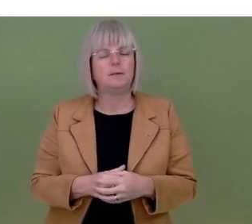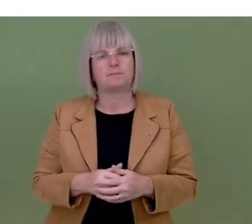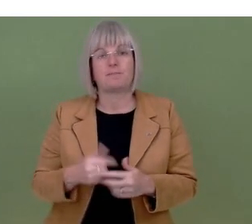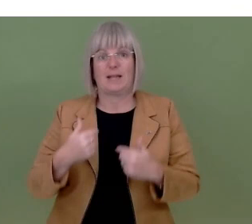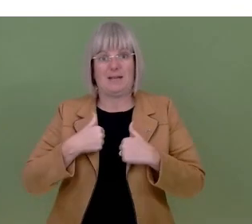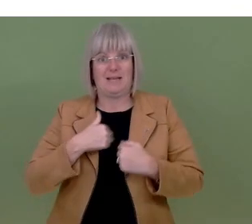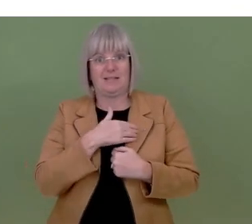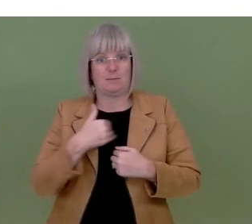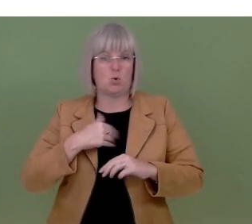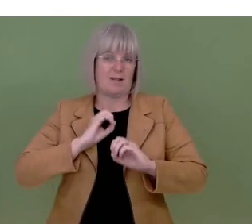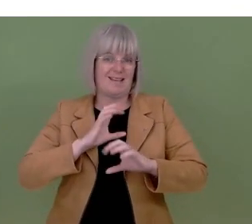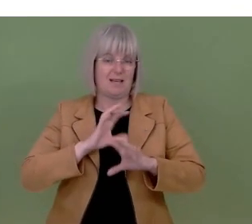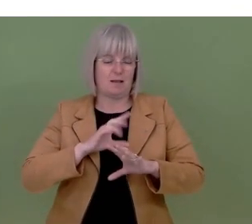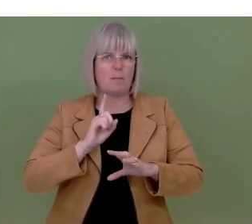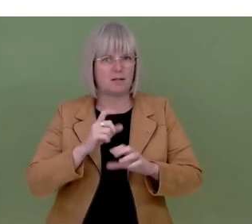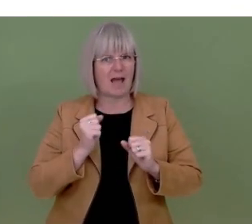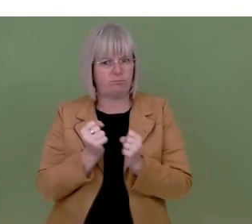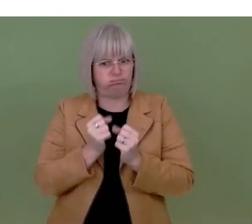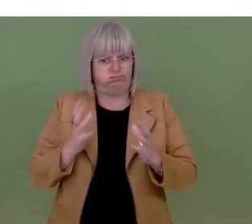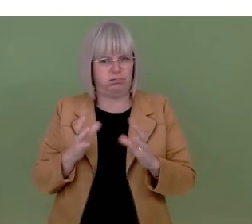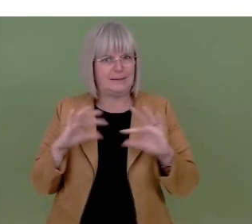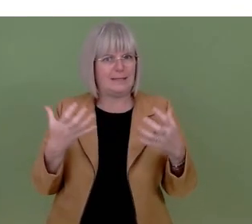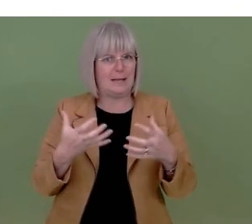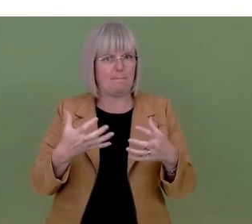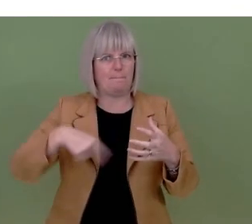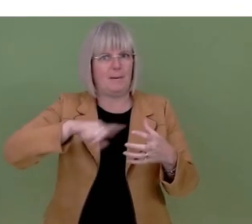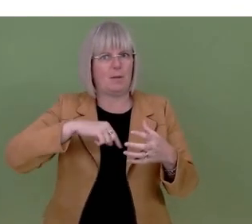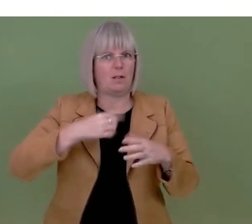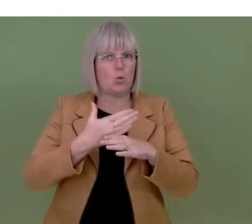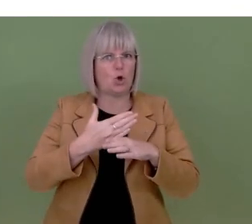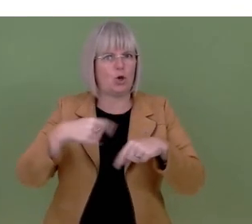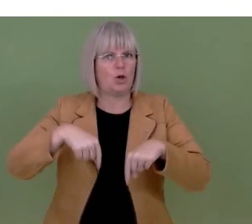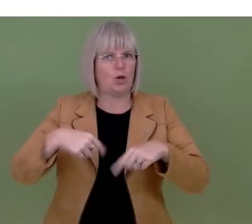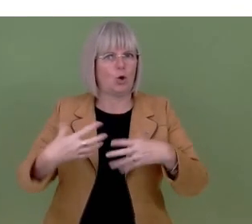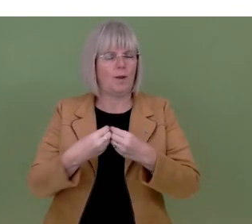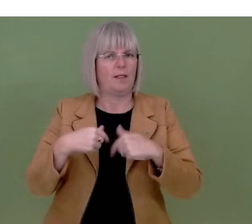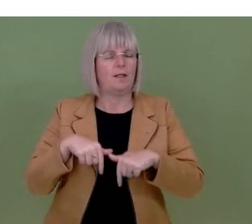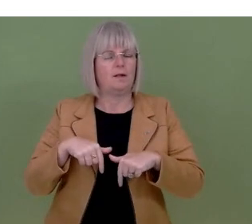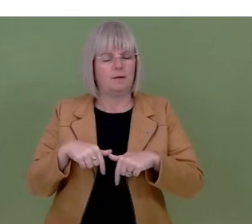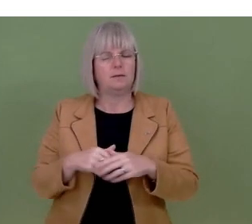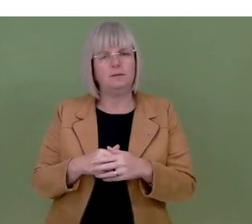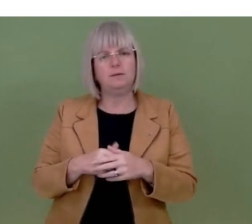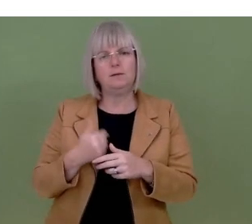of a much wider team of people who've been working on this. And in particular, I want to mention my